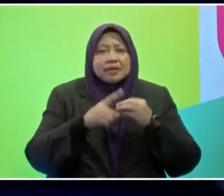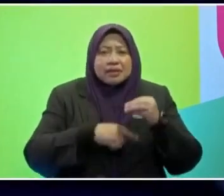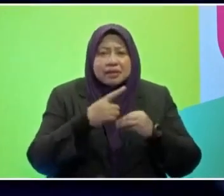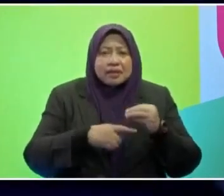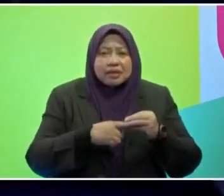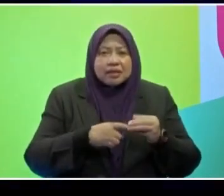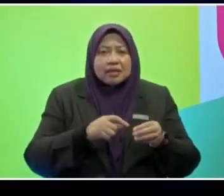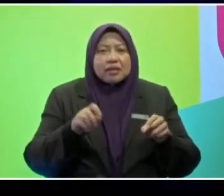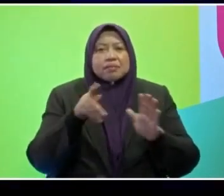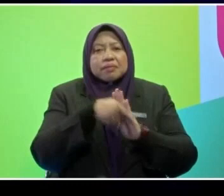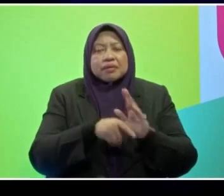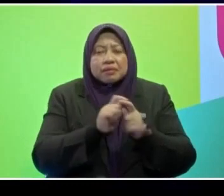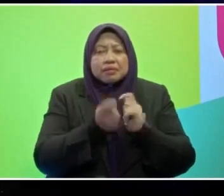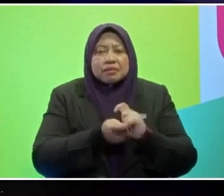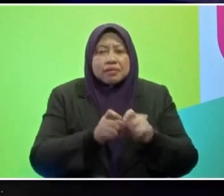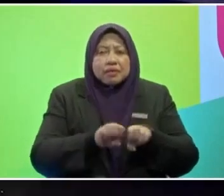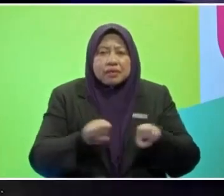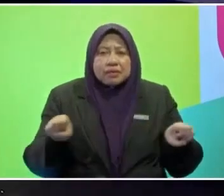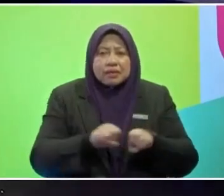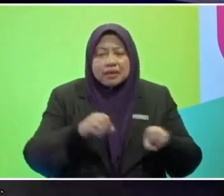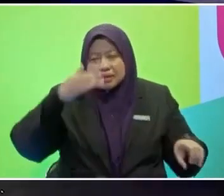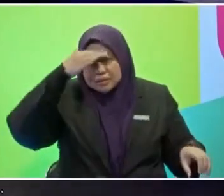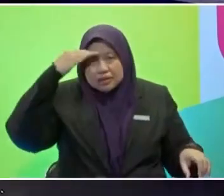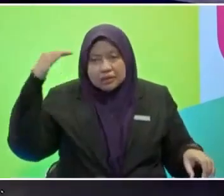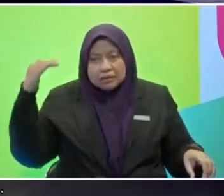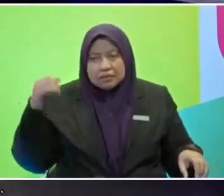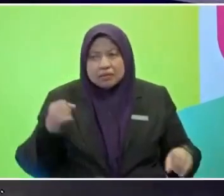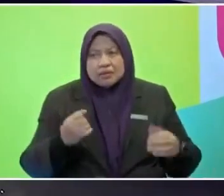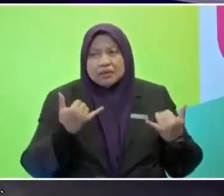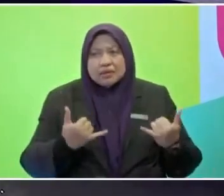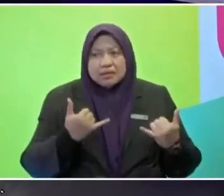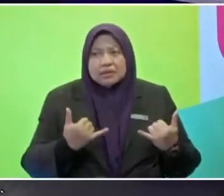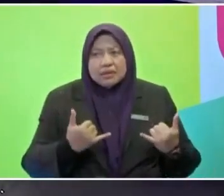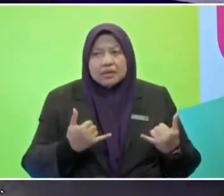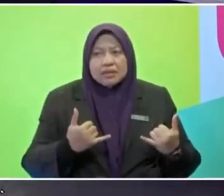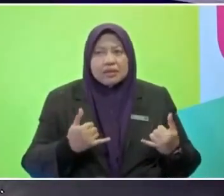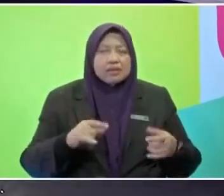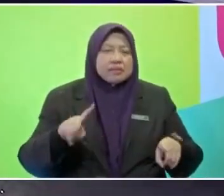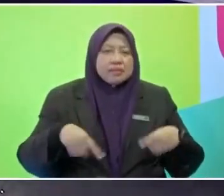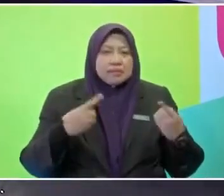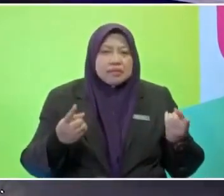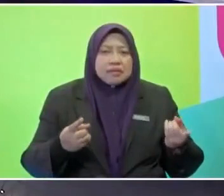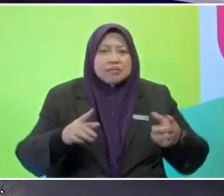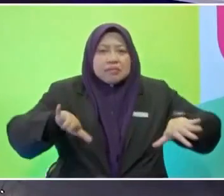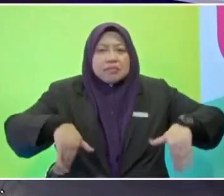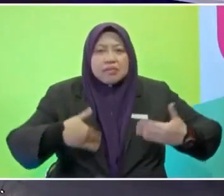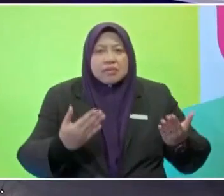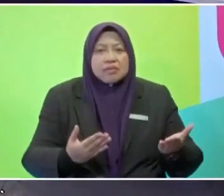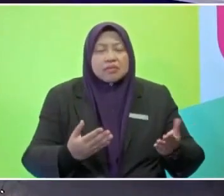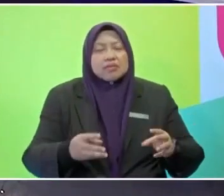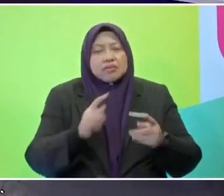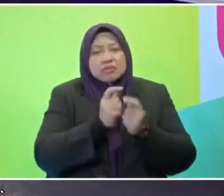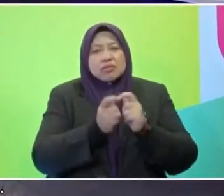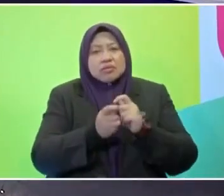on. We're going to look into, just now we have already mastered how to change the size of the